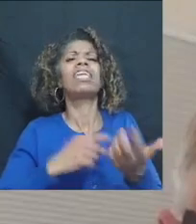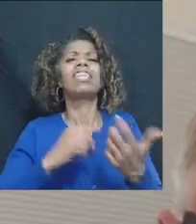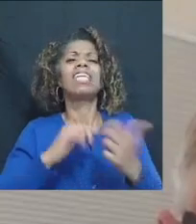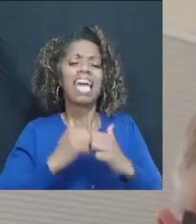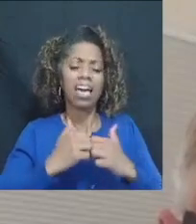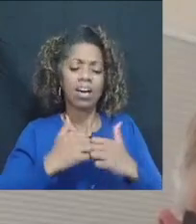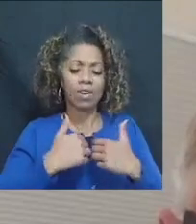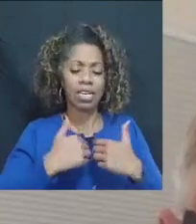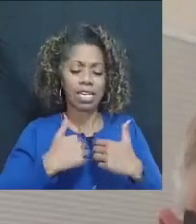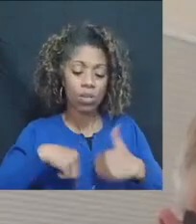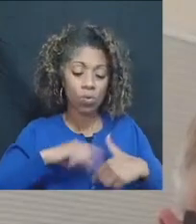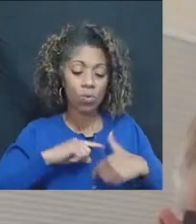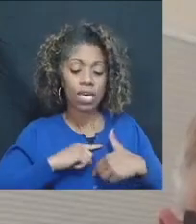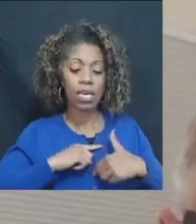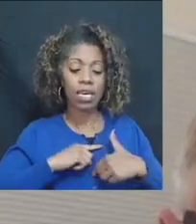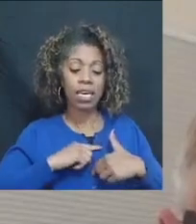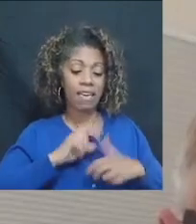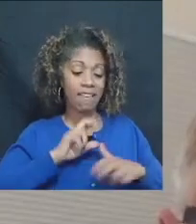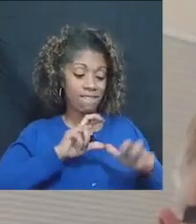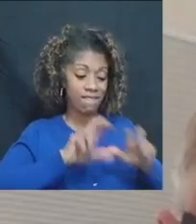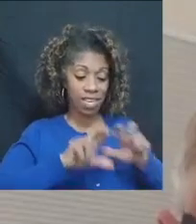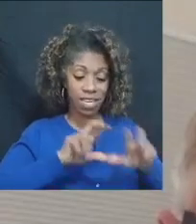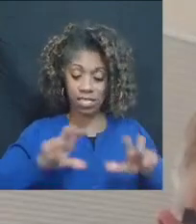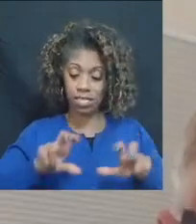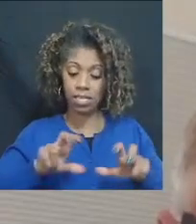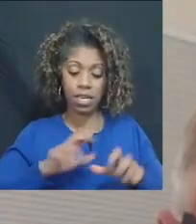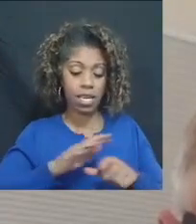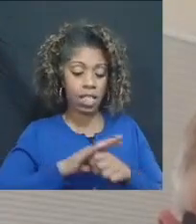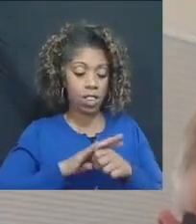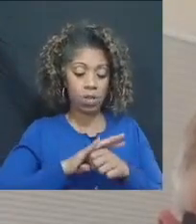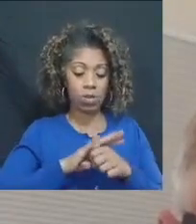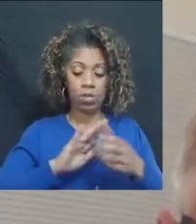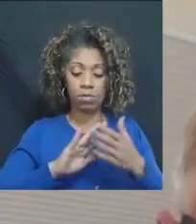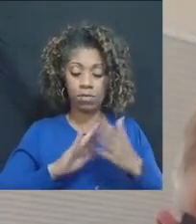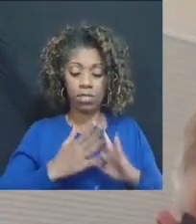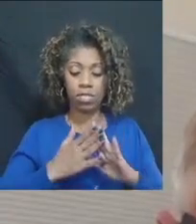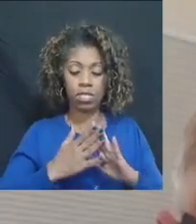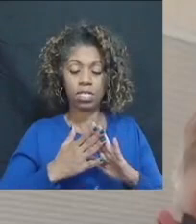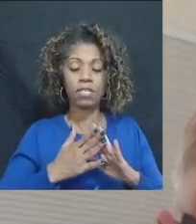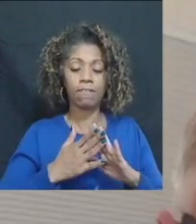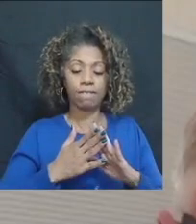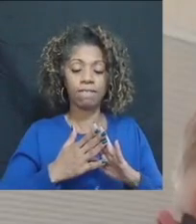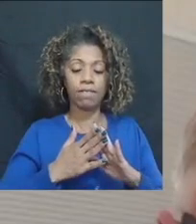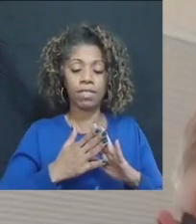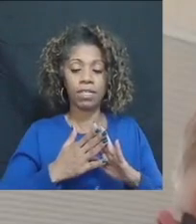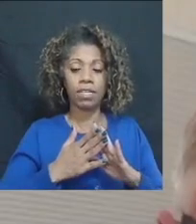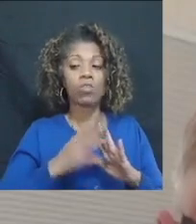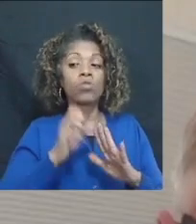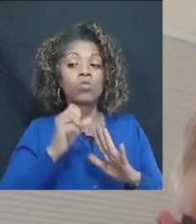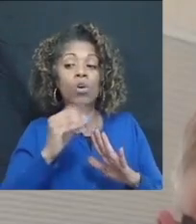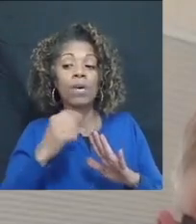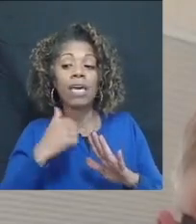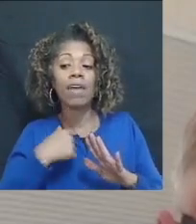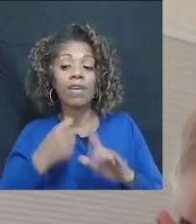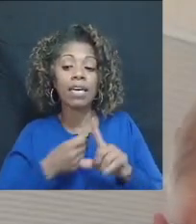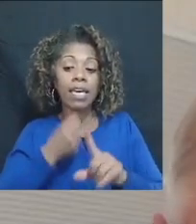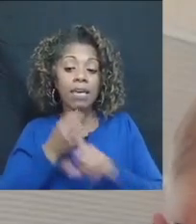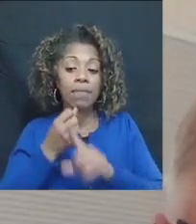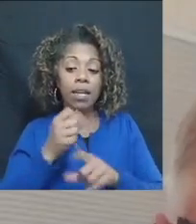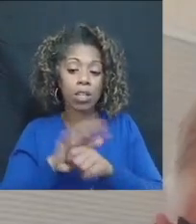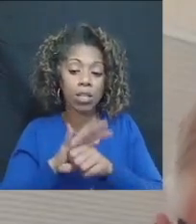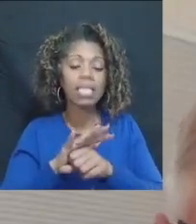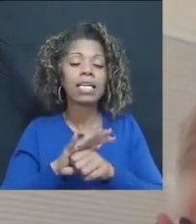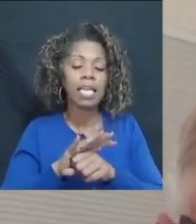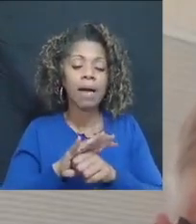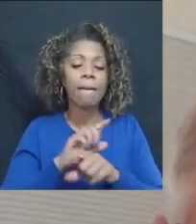how can we invest in our local community to drive the change that not only will impact locally, but will have a ripple effect, right?